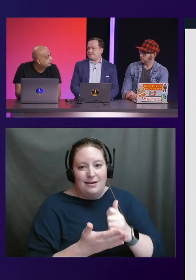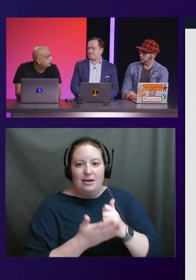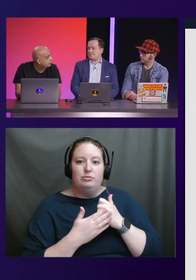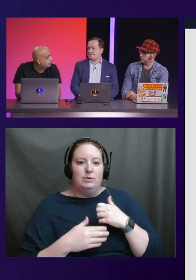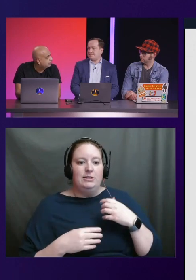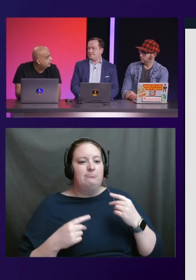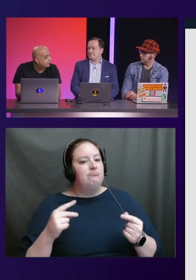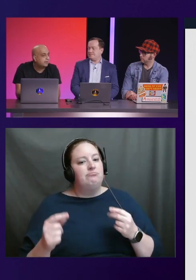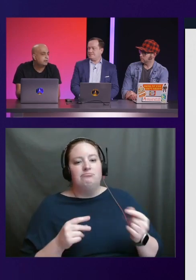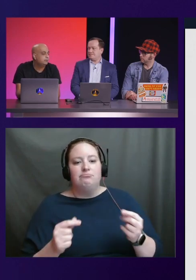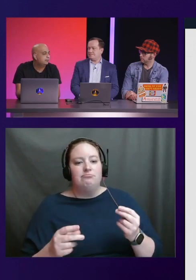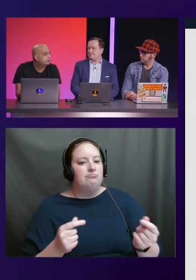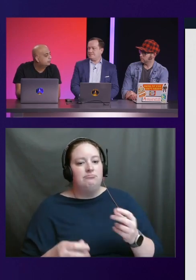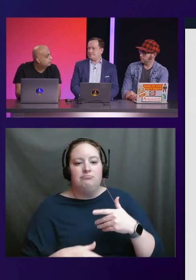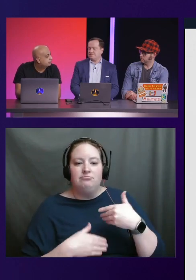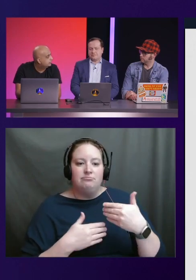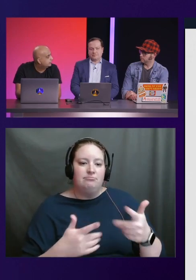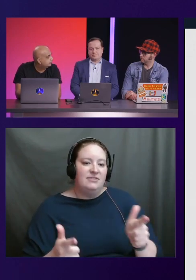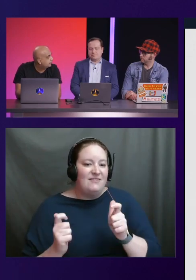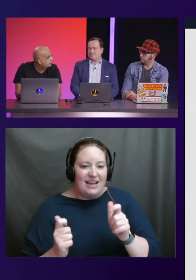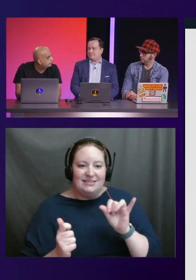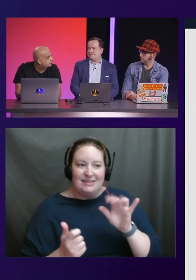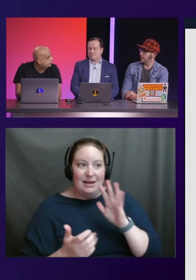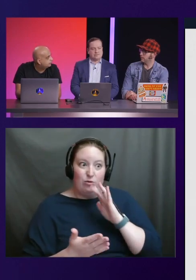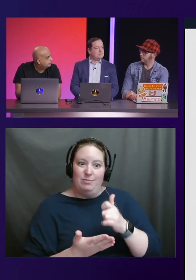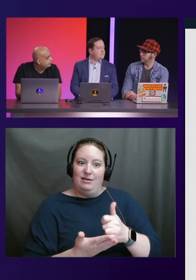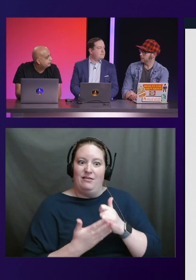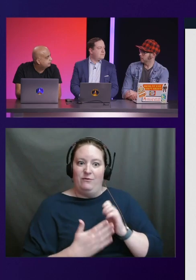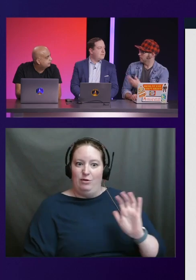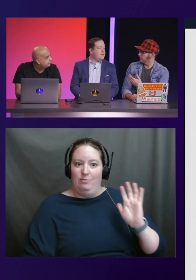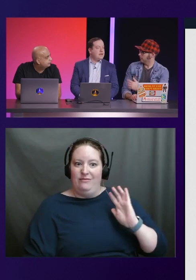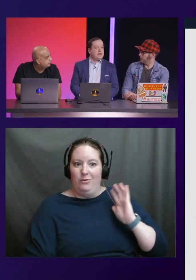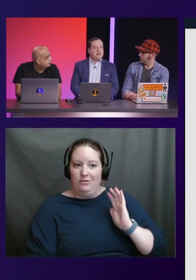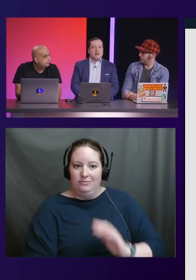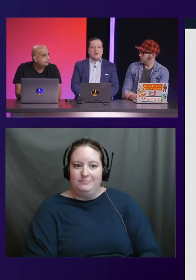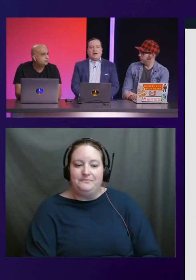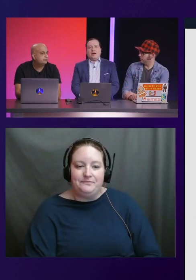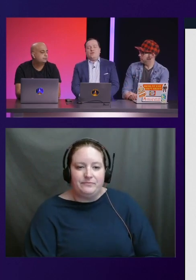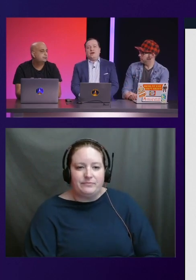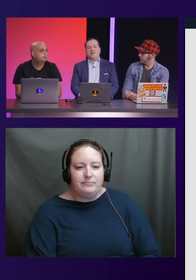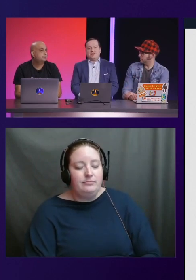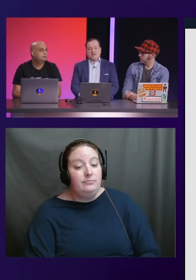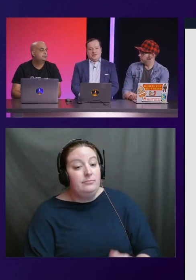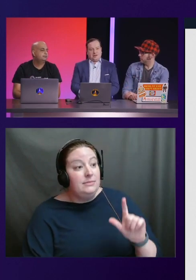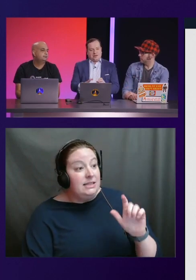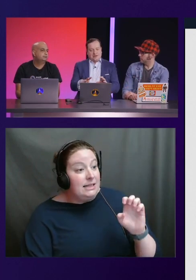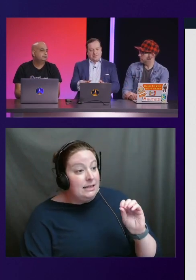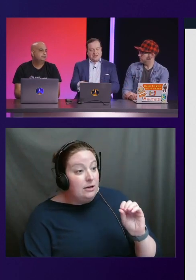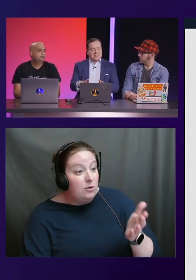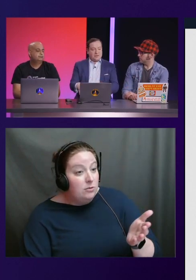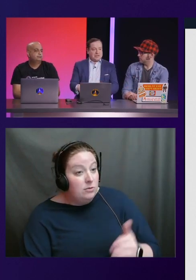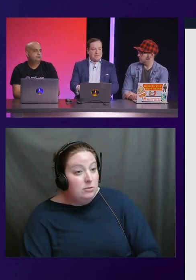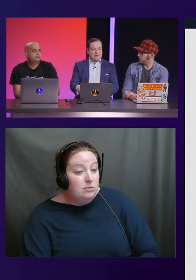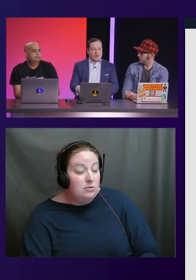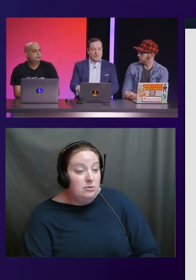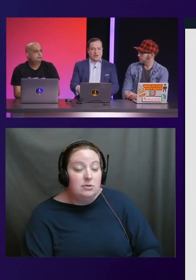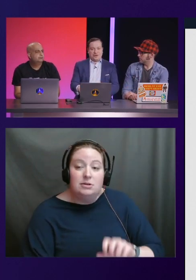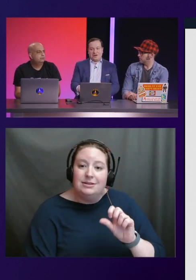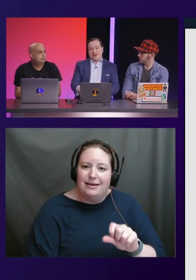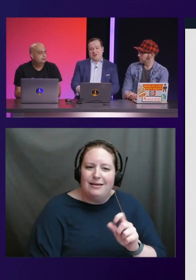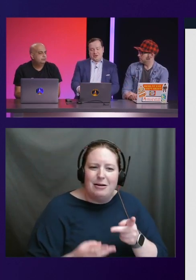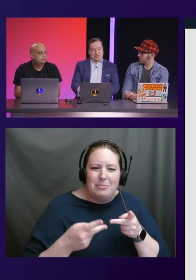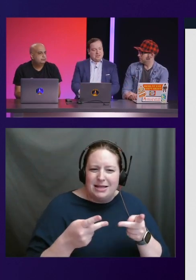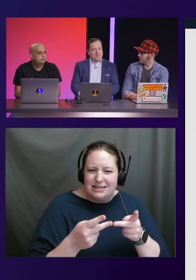fast and real quick, and that would have been really helpful earlier as well. So. Yeah. Leo, what about you? Well, I think places I worked at before